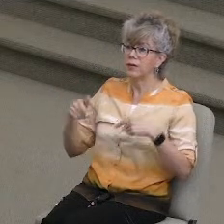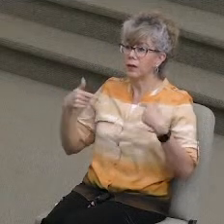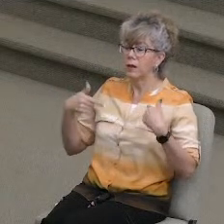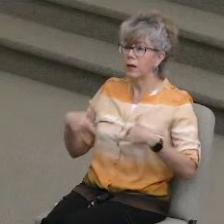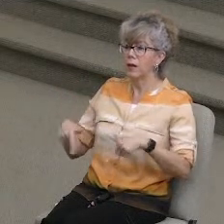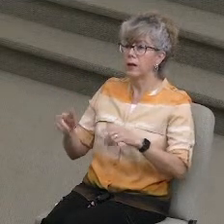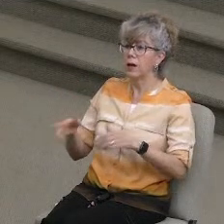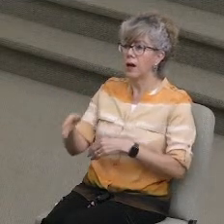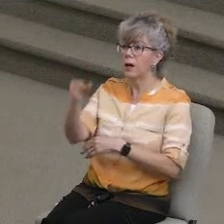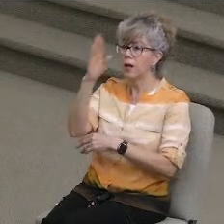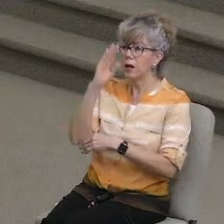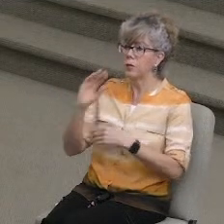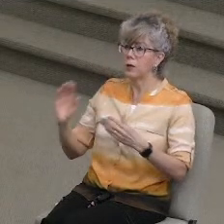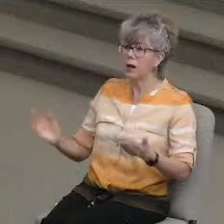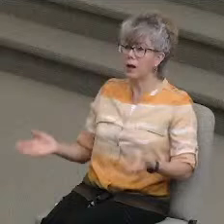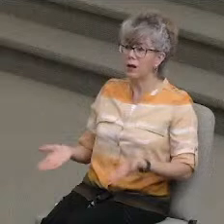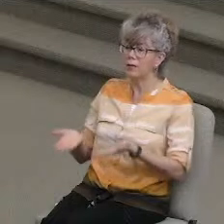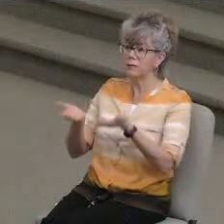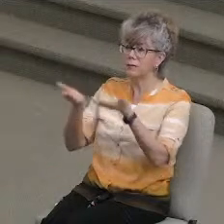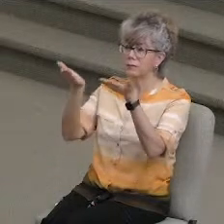saves. Let God